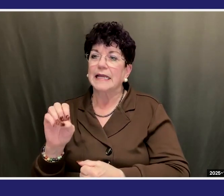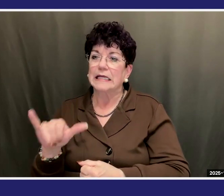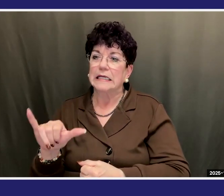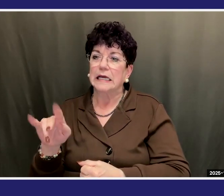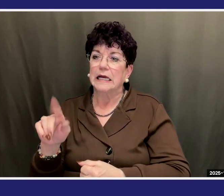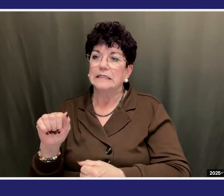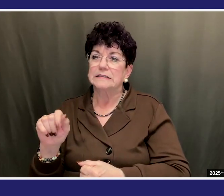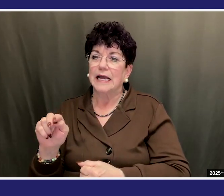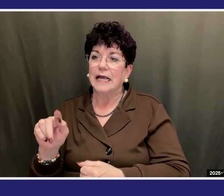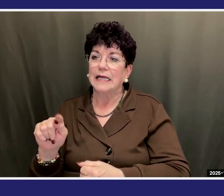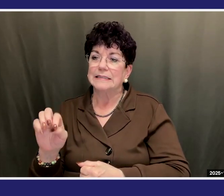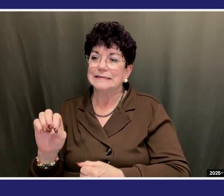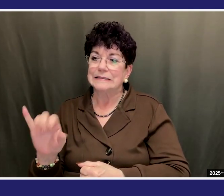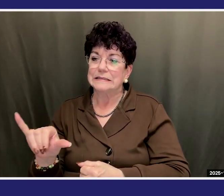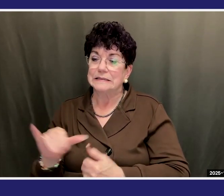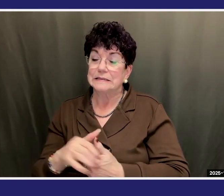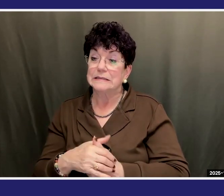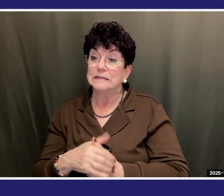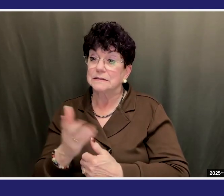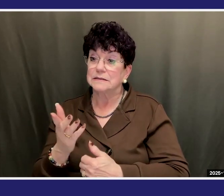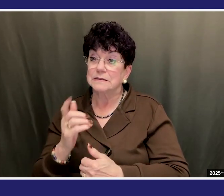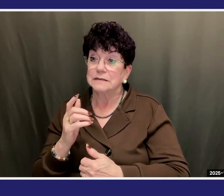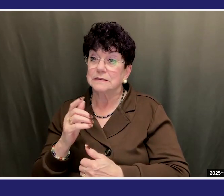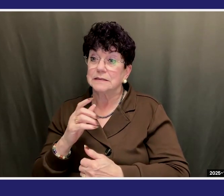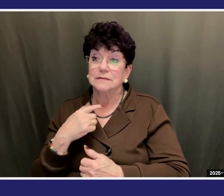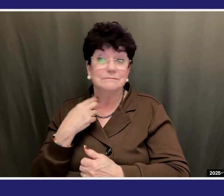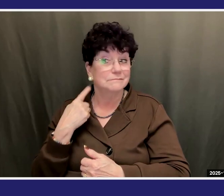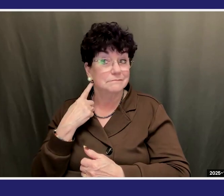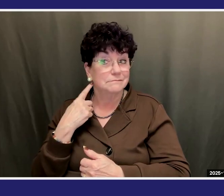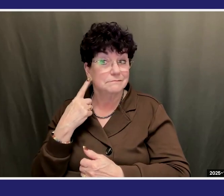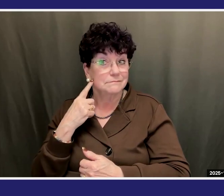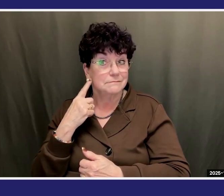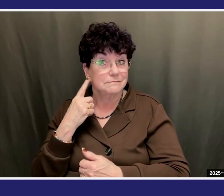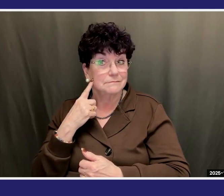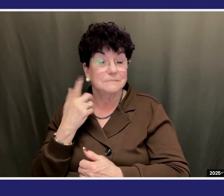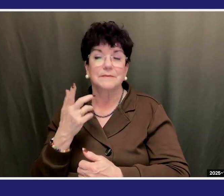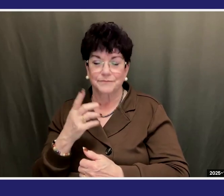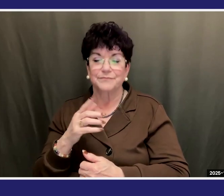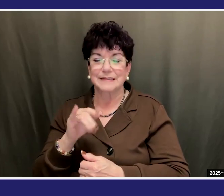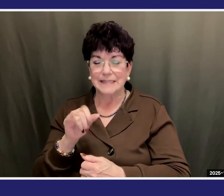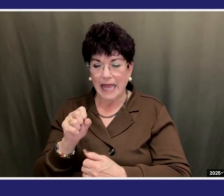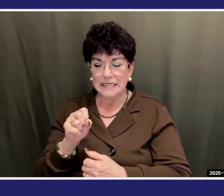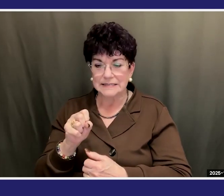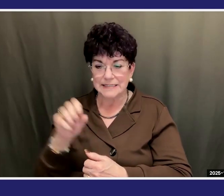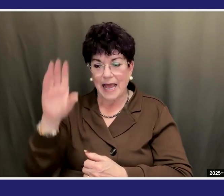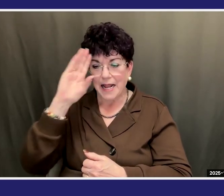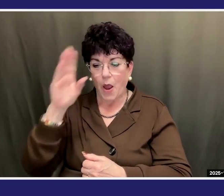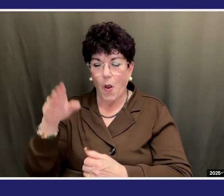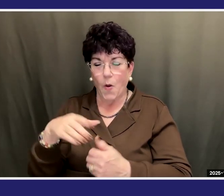you able to come off the mute? Yes.